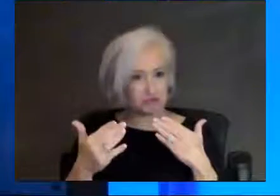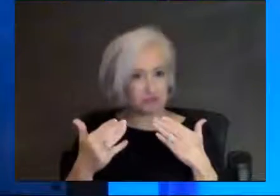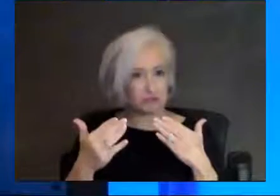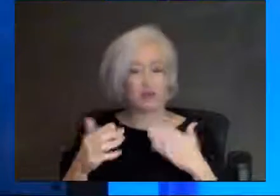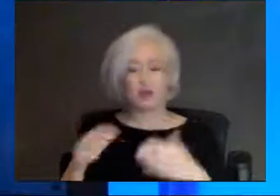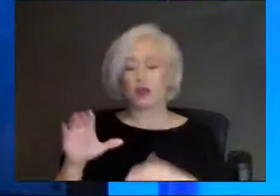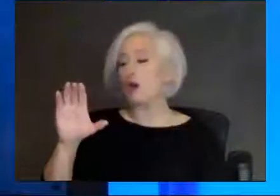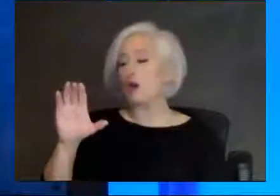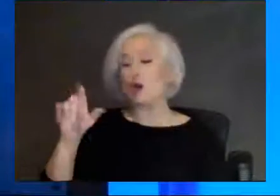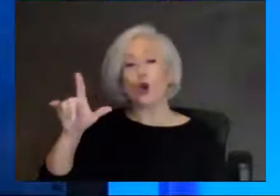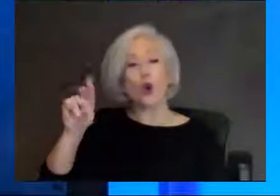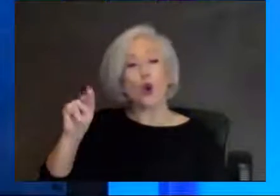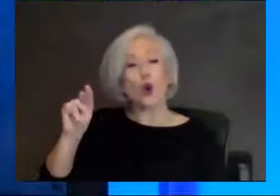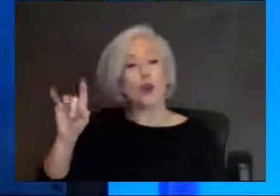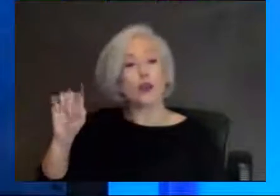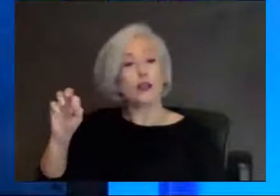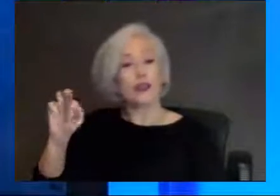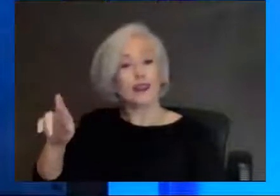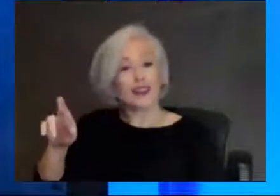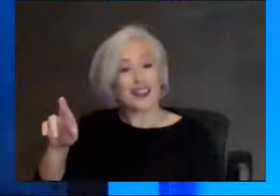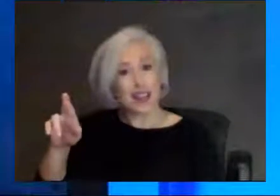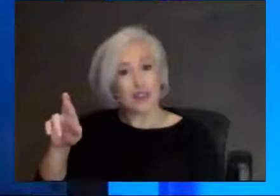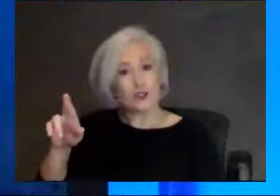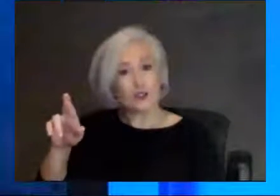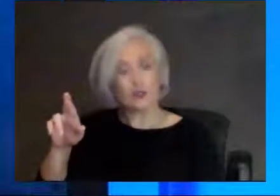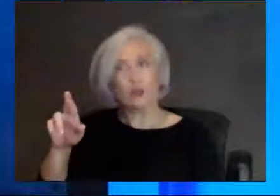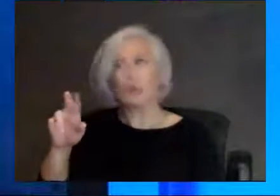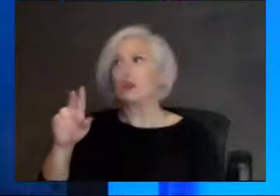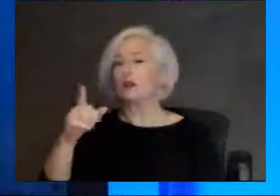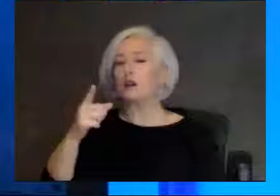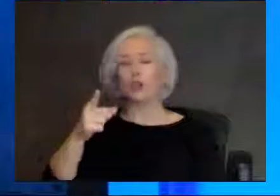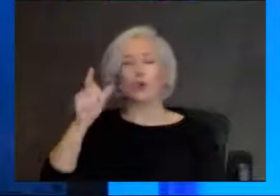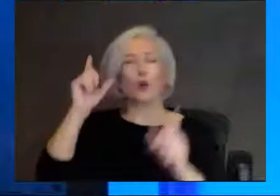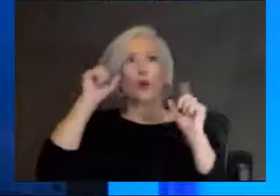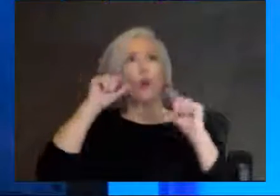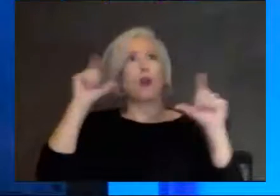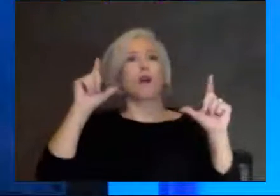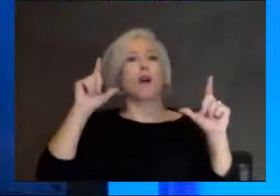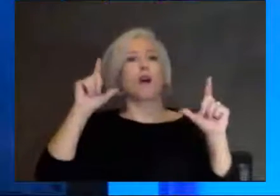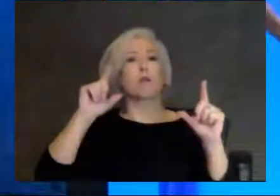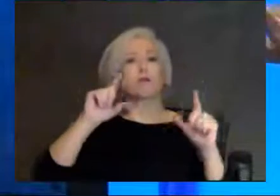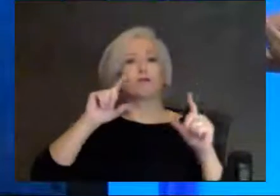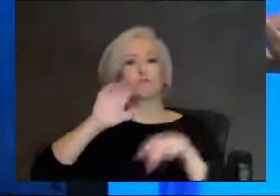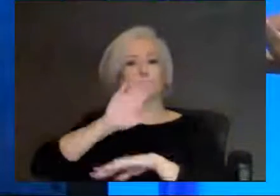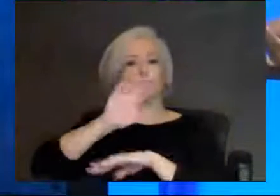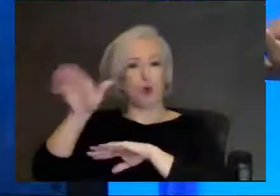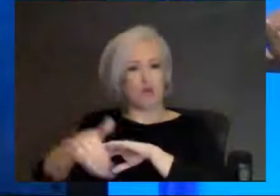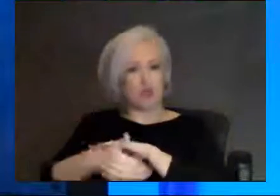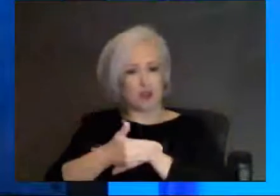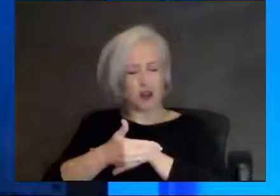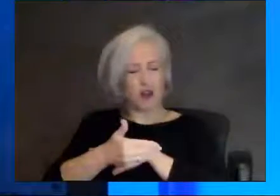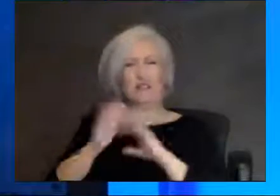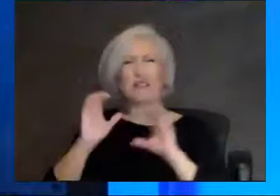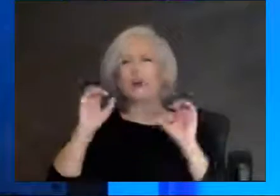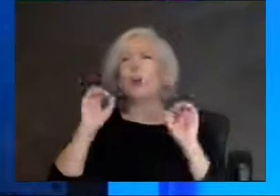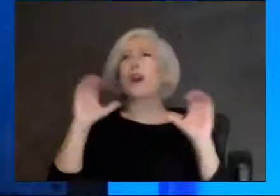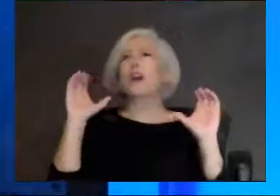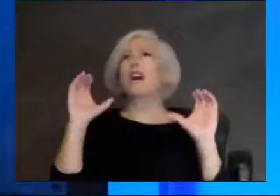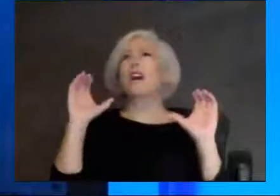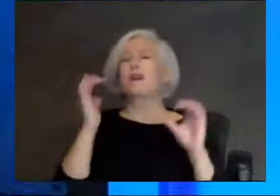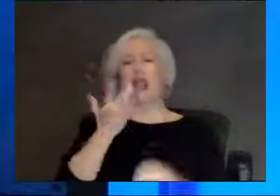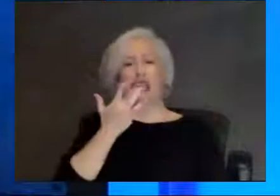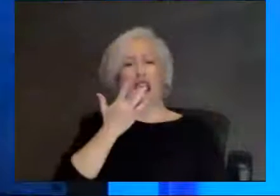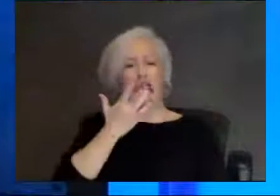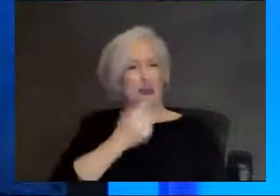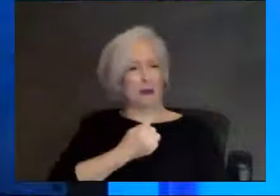patients, this is like you're waking up in the middle of the night, and suddenly you're having this bitter taste in your mouth while you're not eating anything, right? Or if